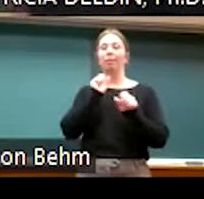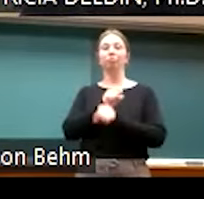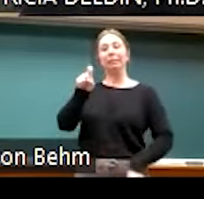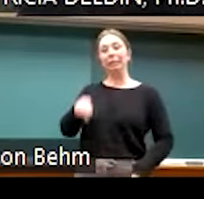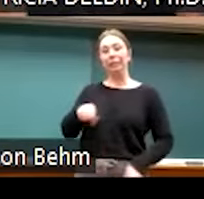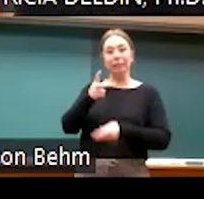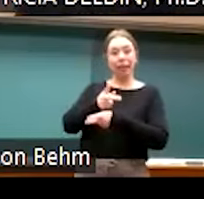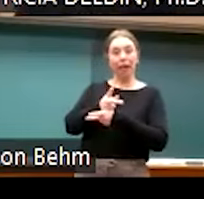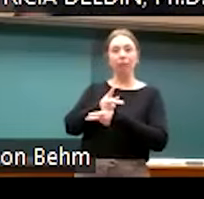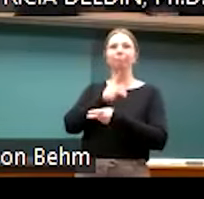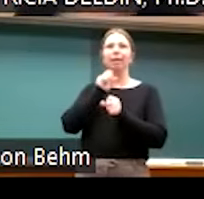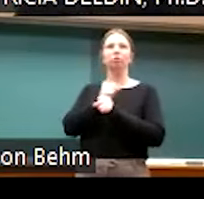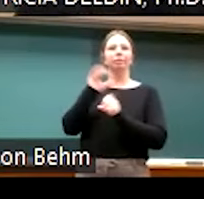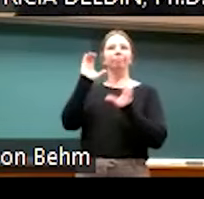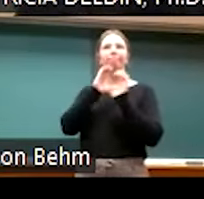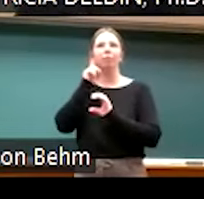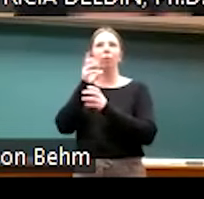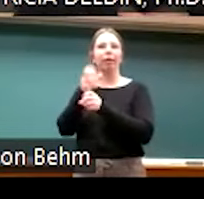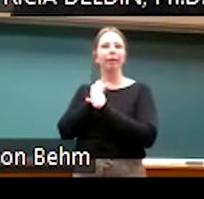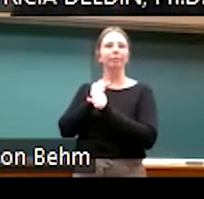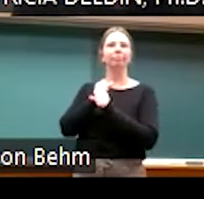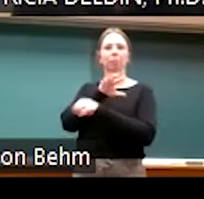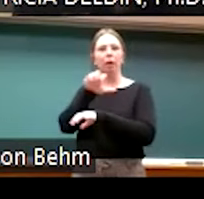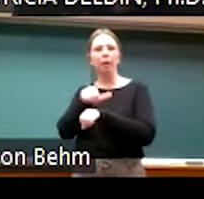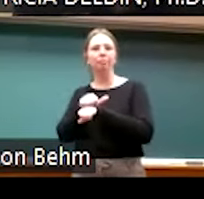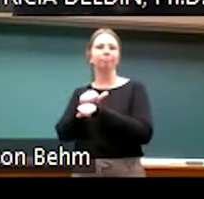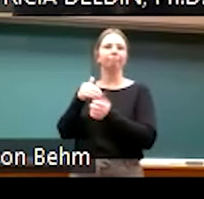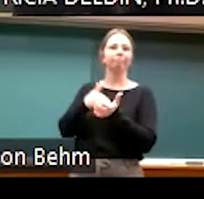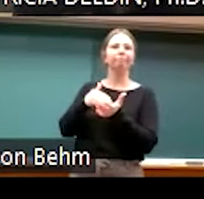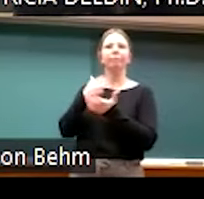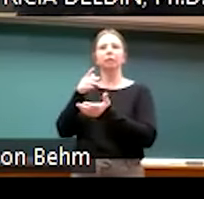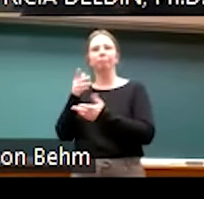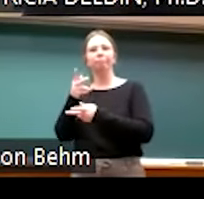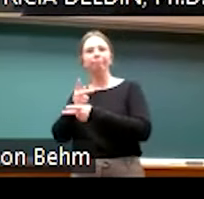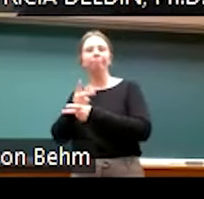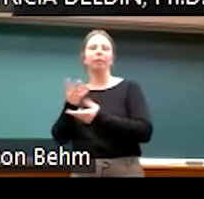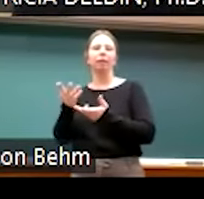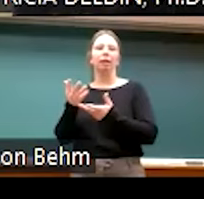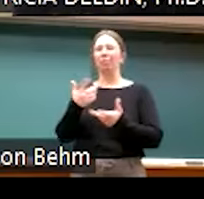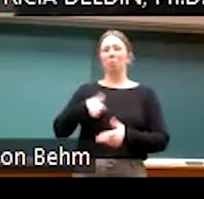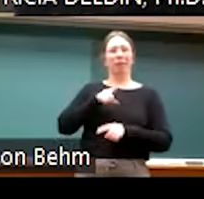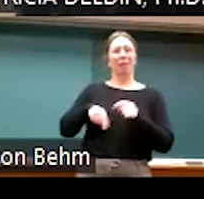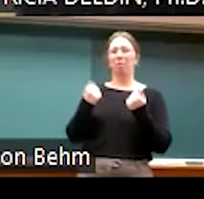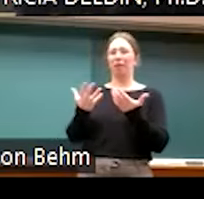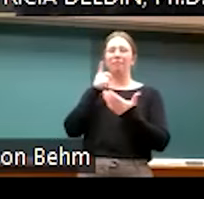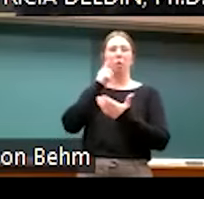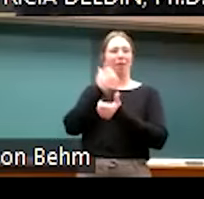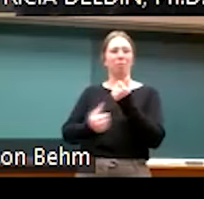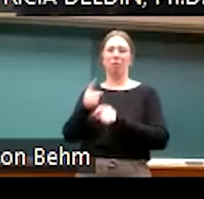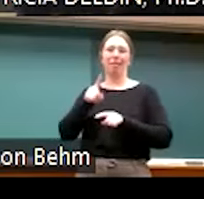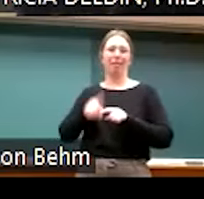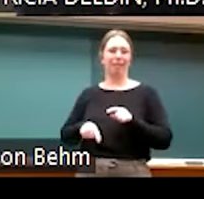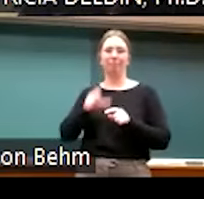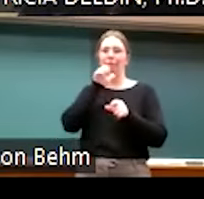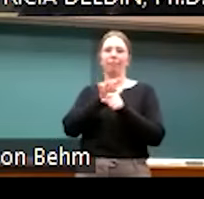And already with those numbers, we can't nearly come close to providing all the care that's needed. So if you look at this graph, this is the